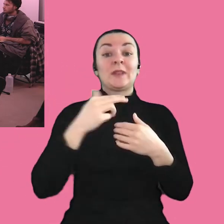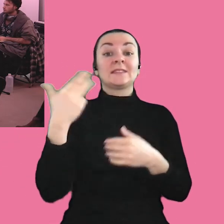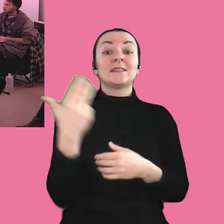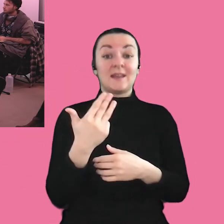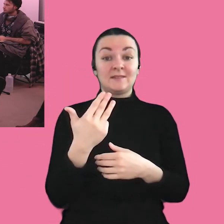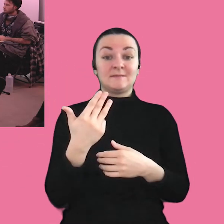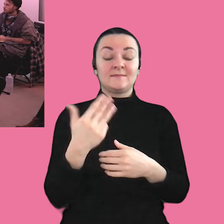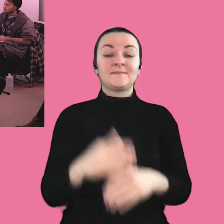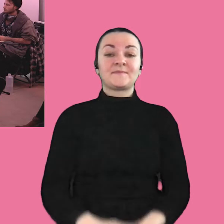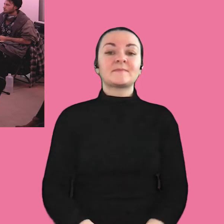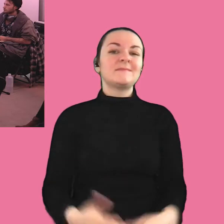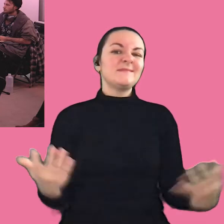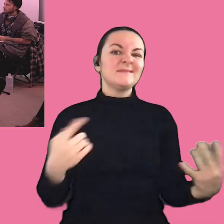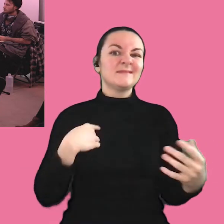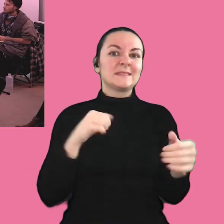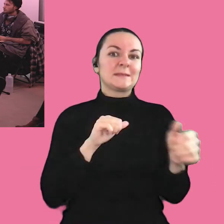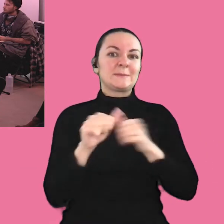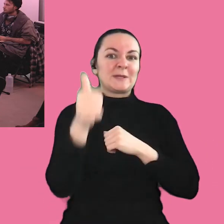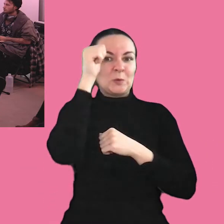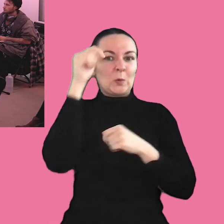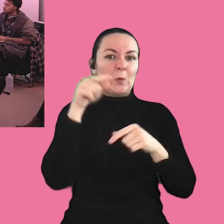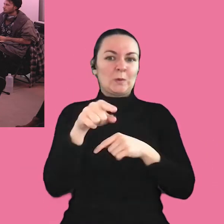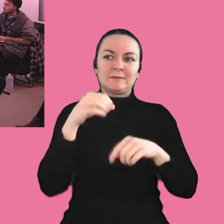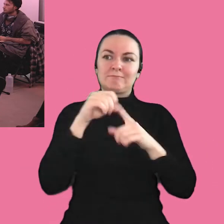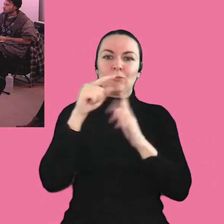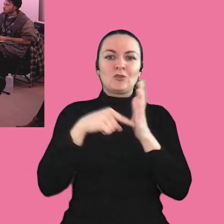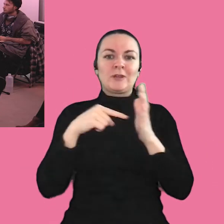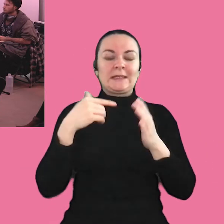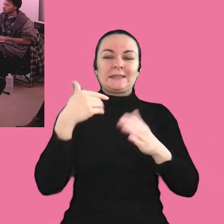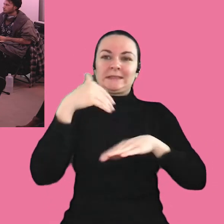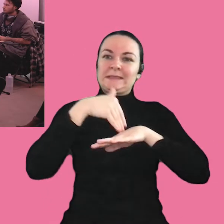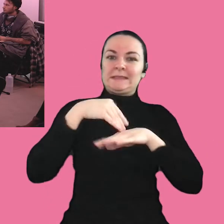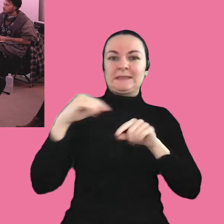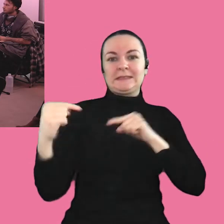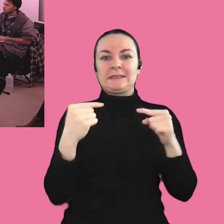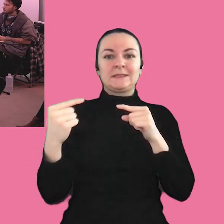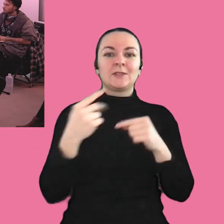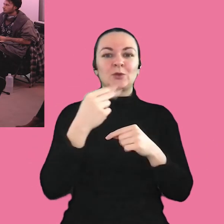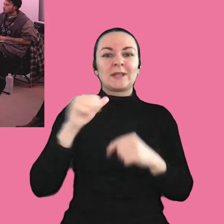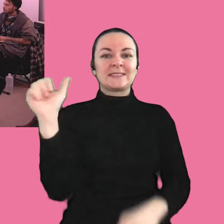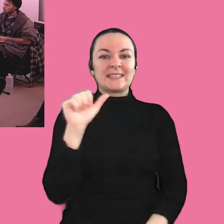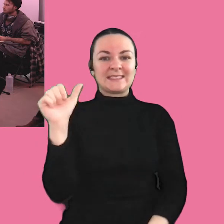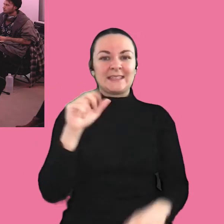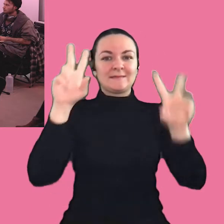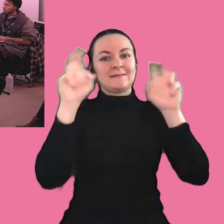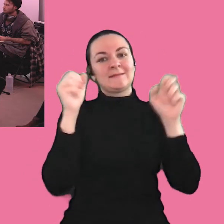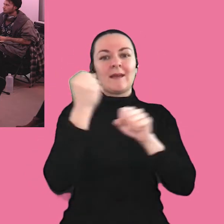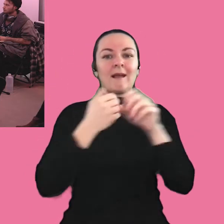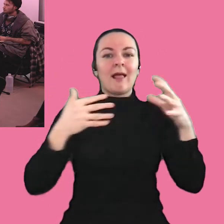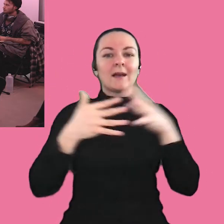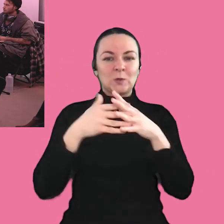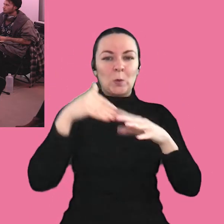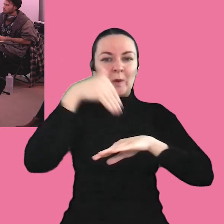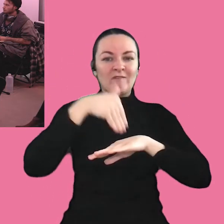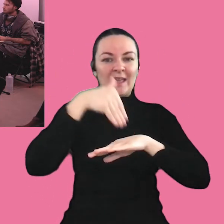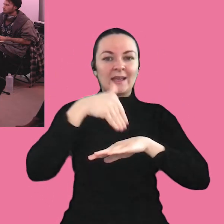2009. But I'm probably best known for a very controversial project that I did in 2016 called the Glasgow Effect.